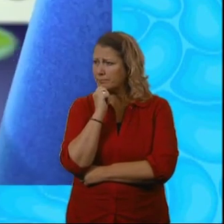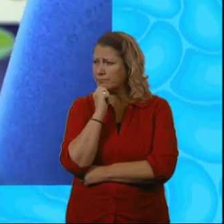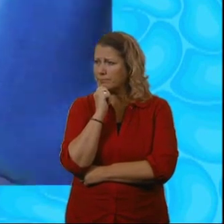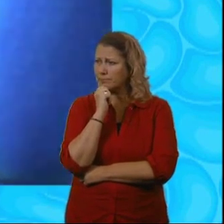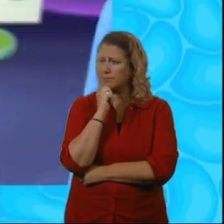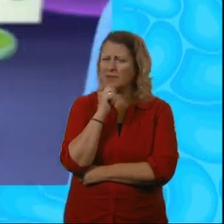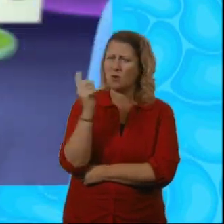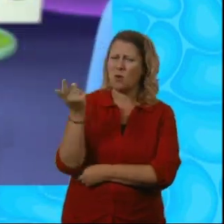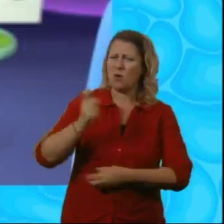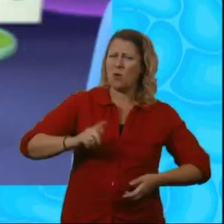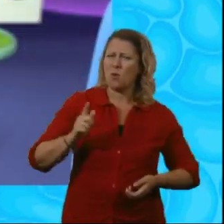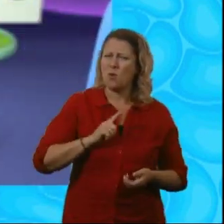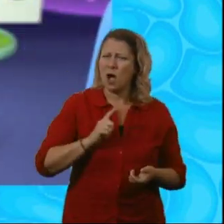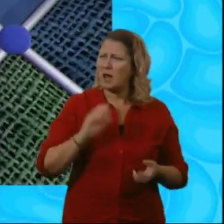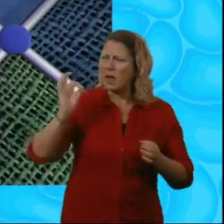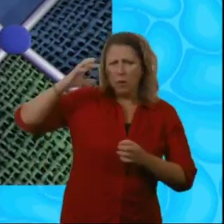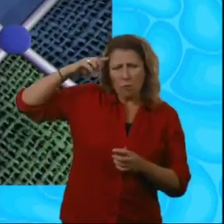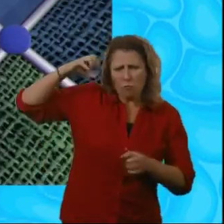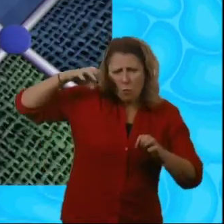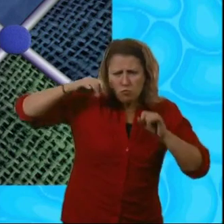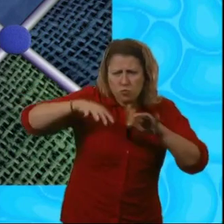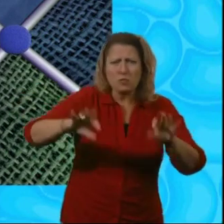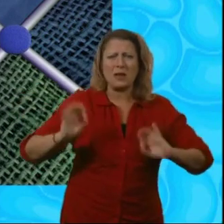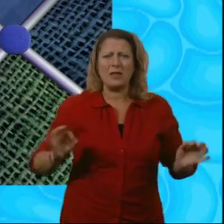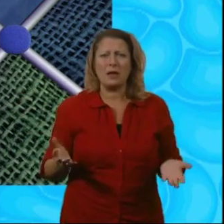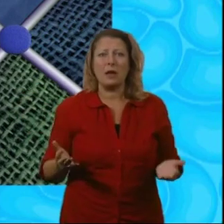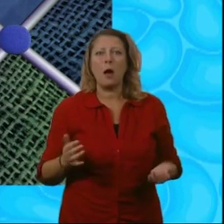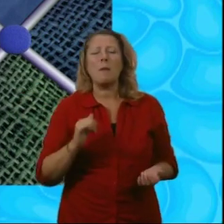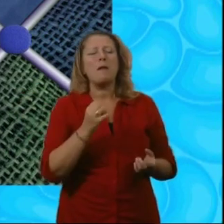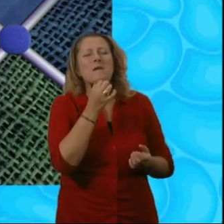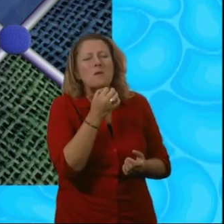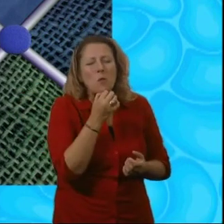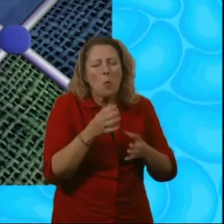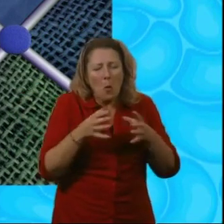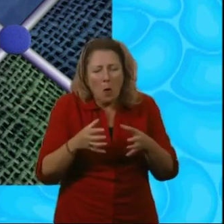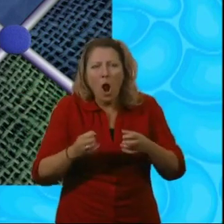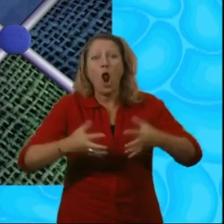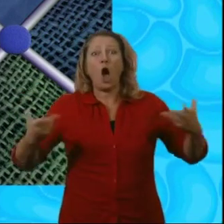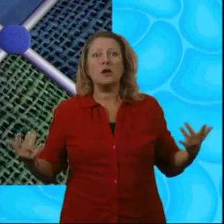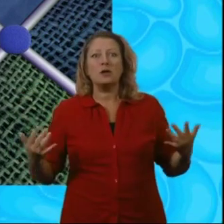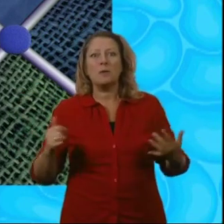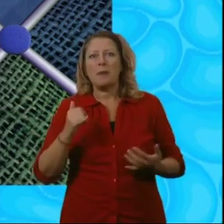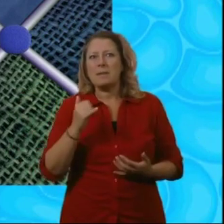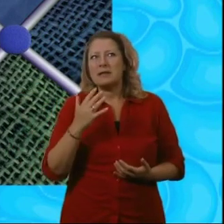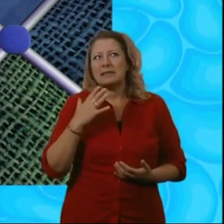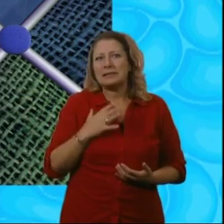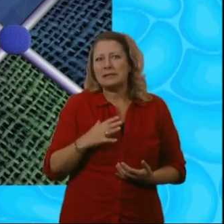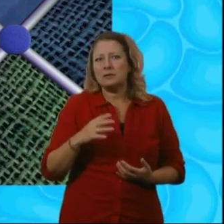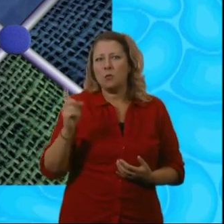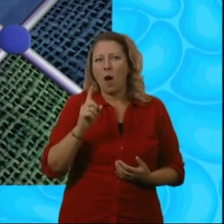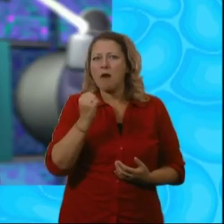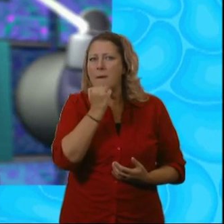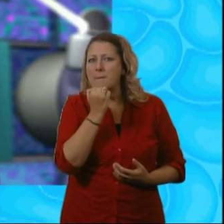Agents, why isn't the brain game working? Maybe it's not just a few and lots. Maybe there's a special number of